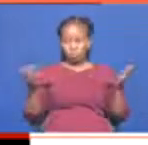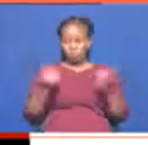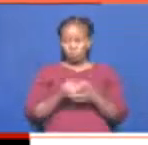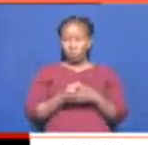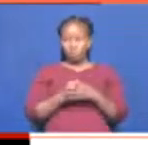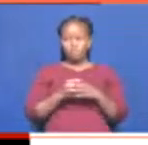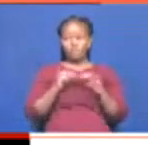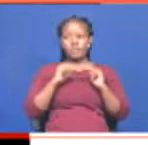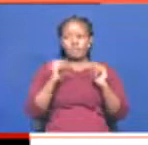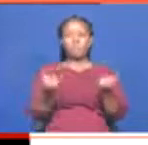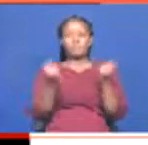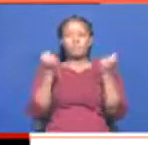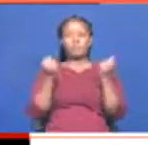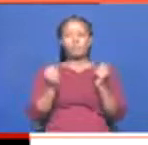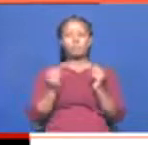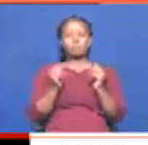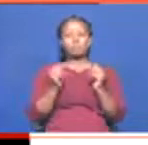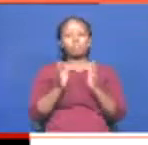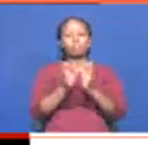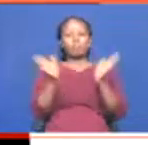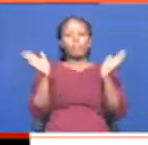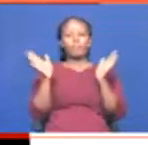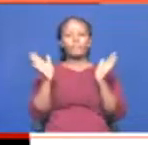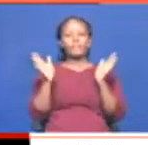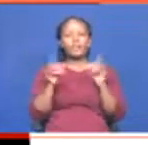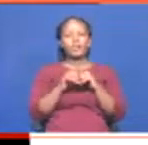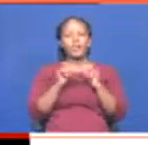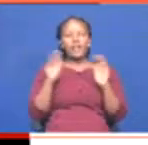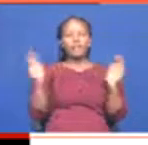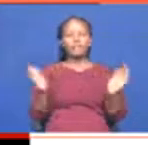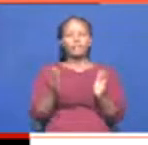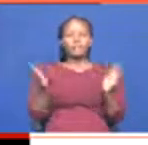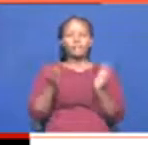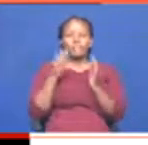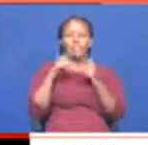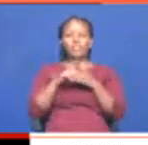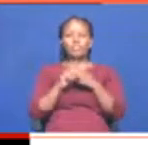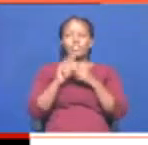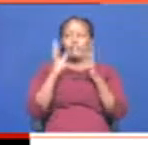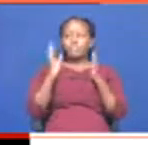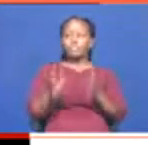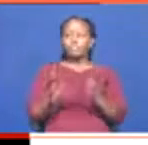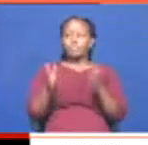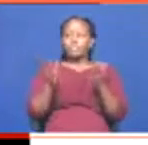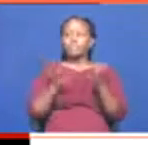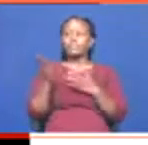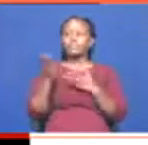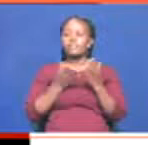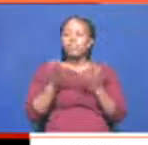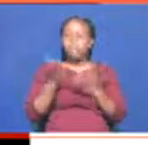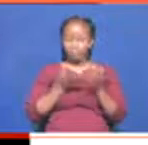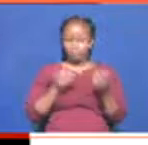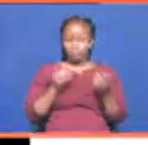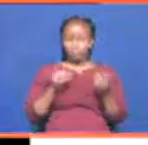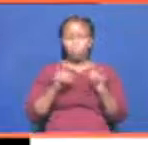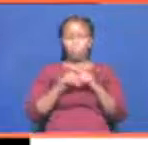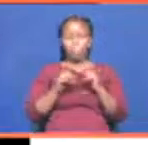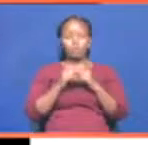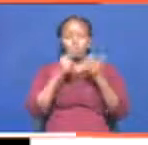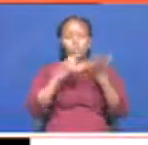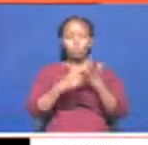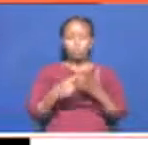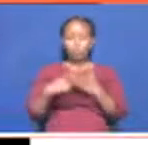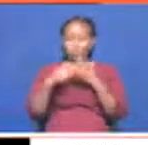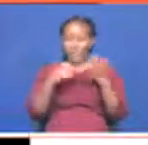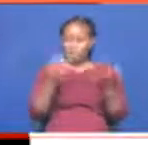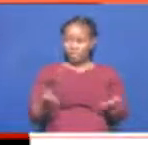the public safety and welfare in engineering services. We shall also discuss Kenya's commitment